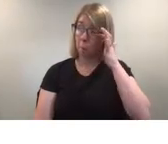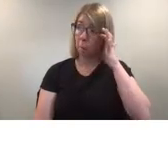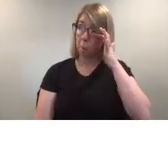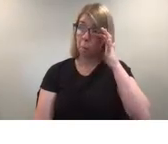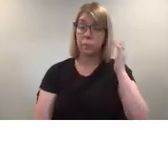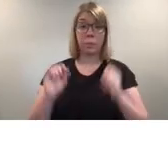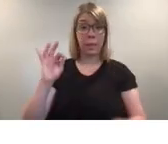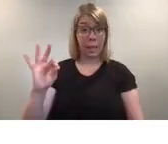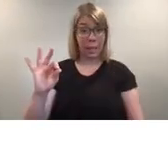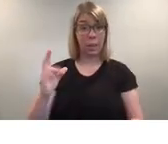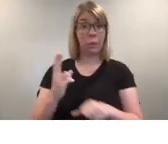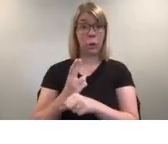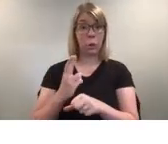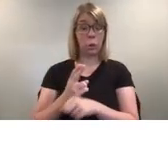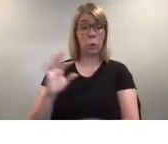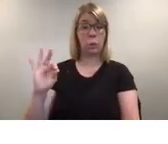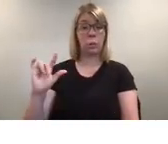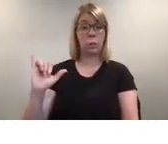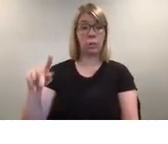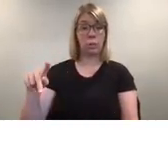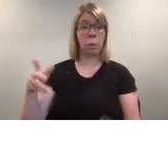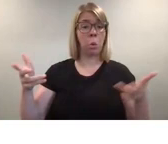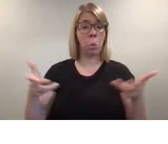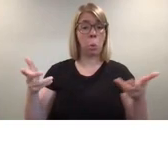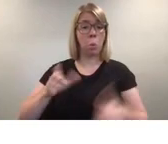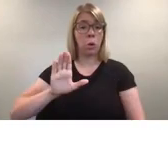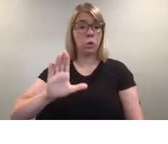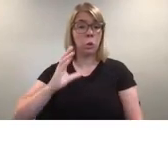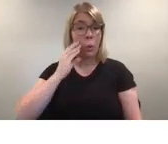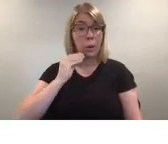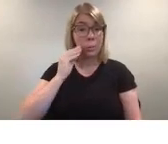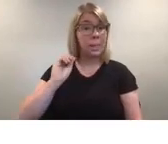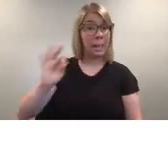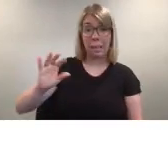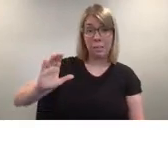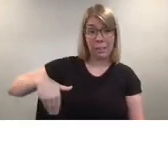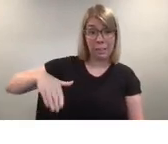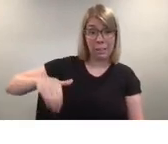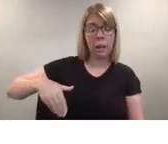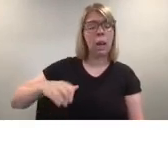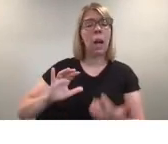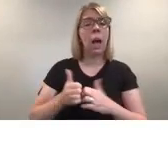If you have used Flip, what was your experience? And if you haven't used Flip, how could you see yourself using it?